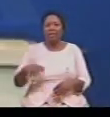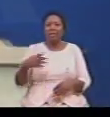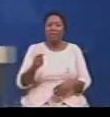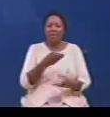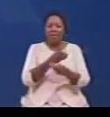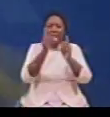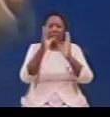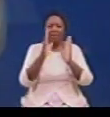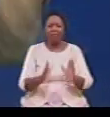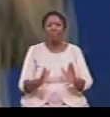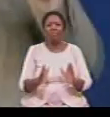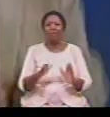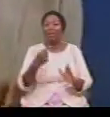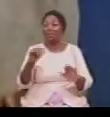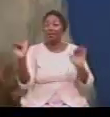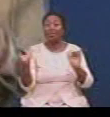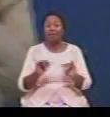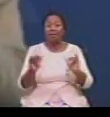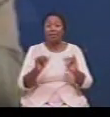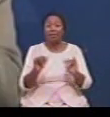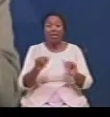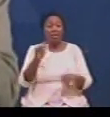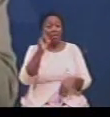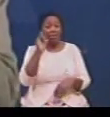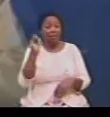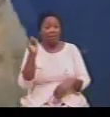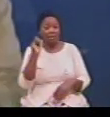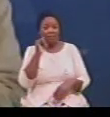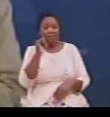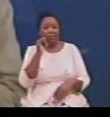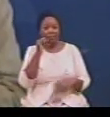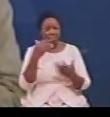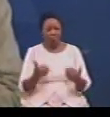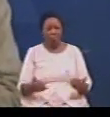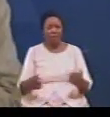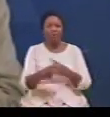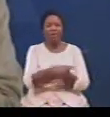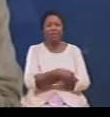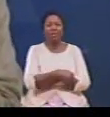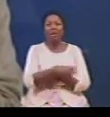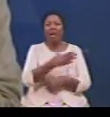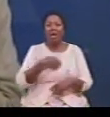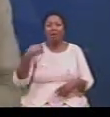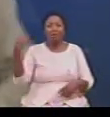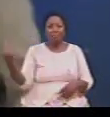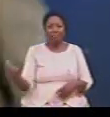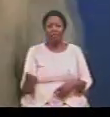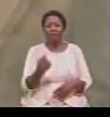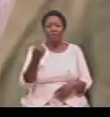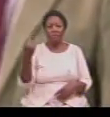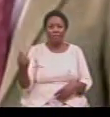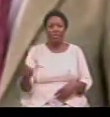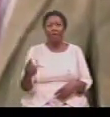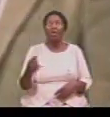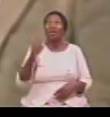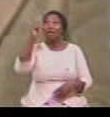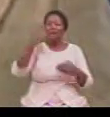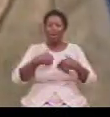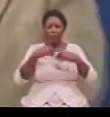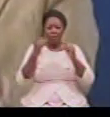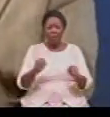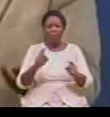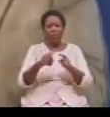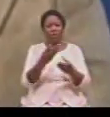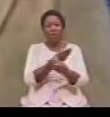deliverer, the same yesterday, today, and forever. He had power to